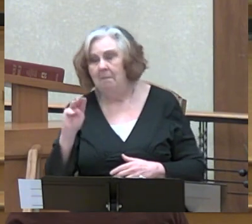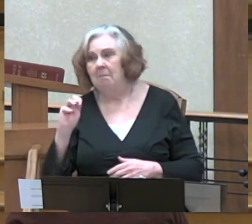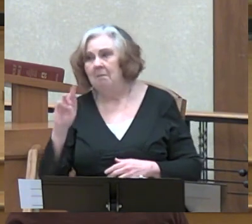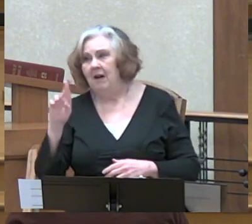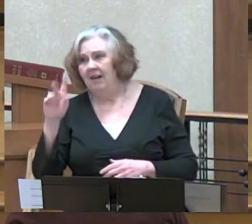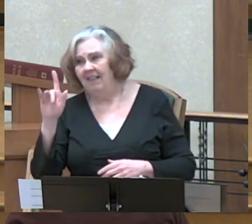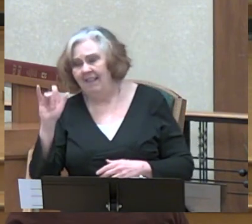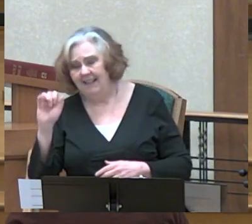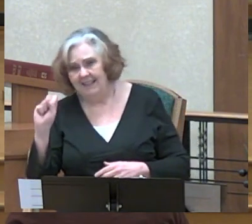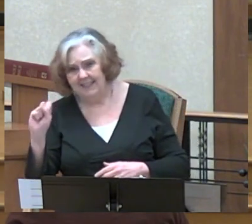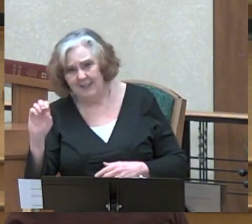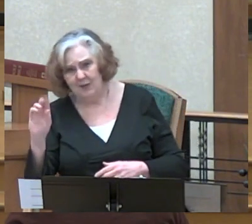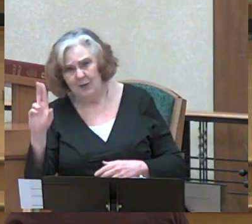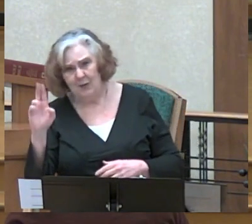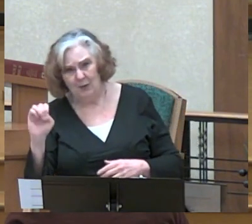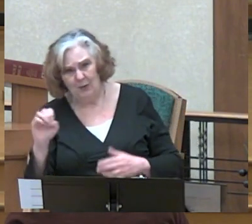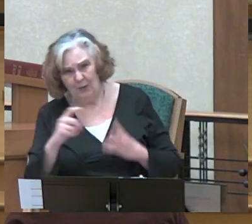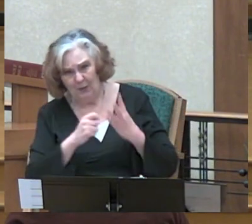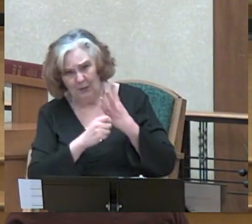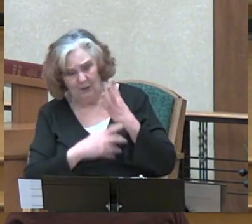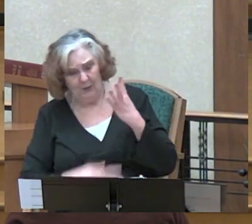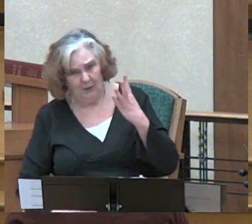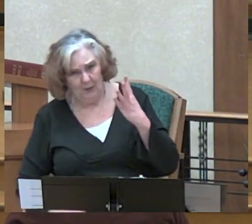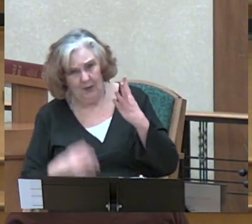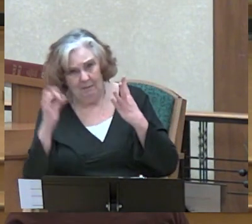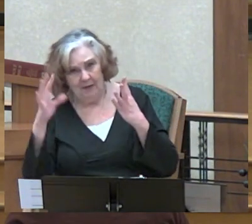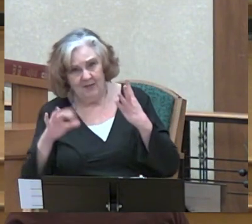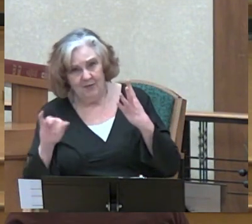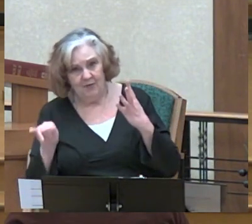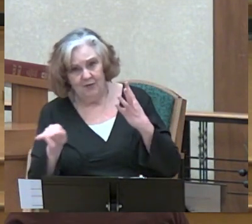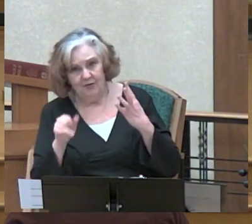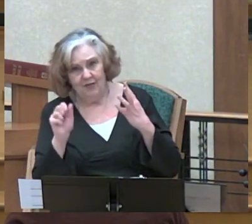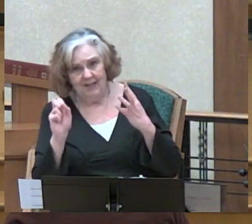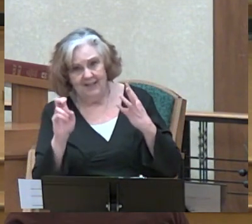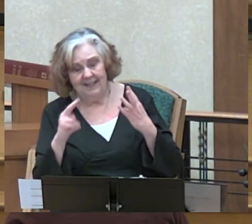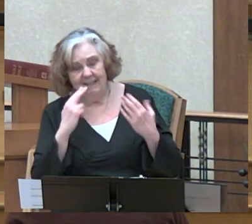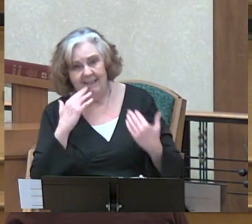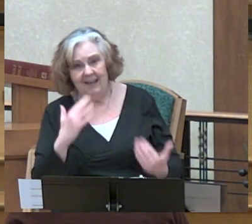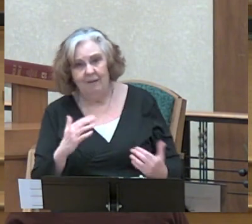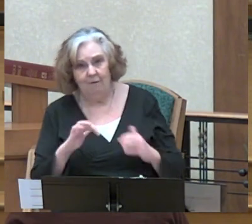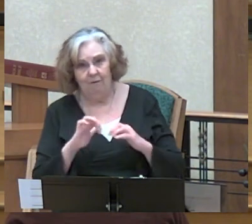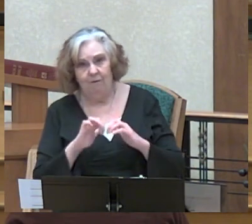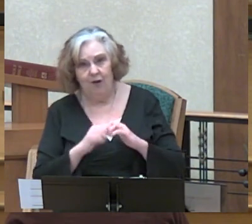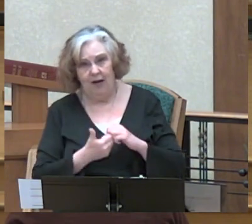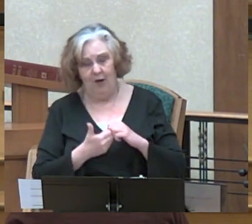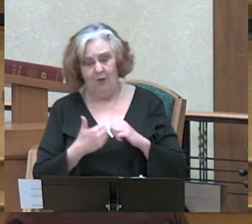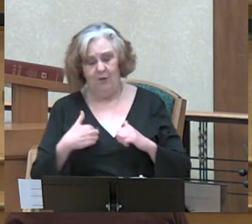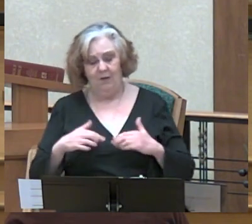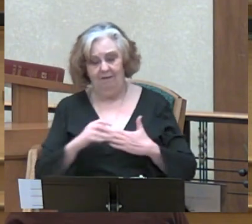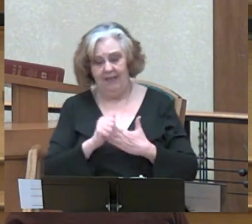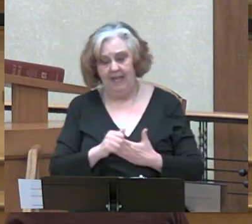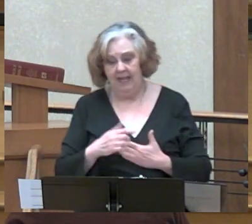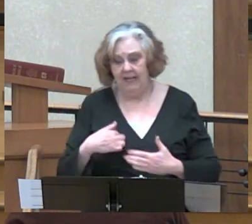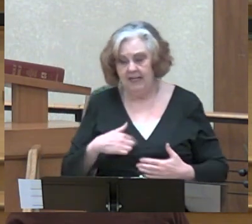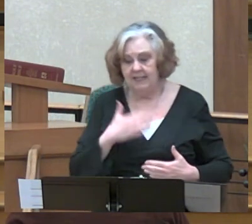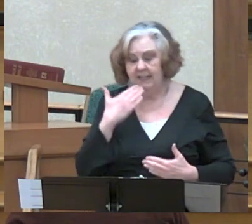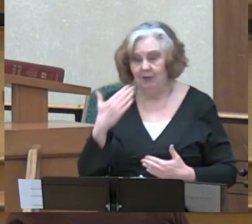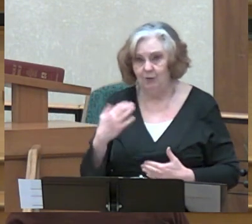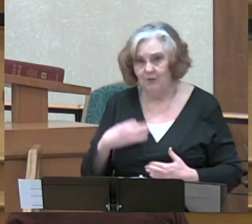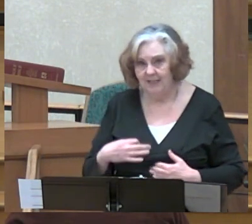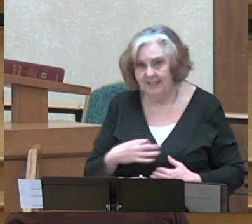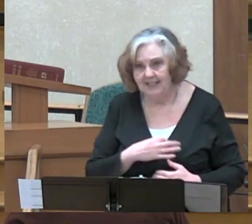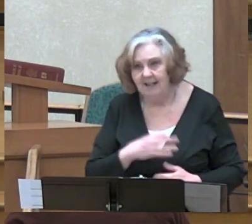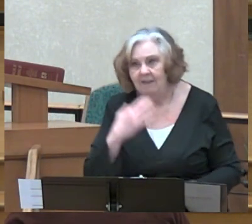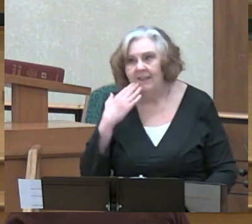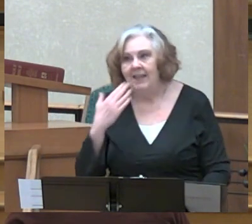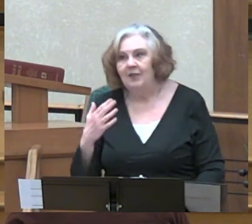Baller, Sue Lundquist, Christy LaPlante, Pastor Jason. Thank you for the ways you have led us. Thanks to the staff. Thank you